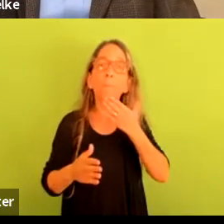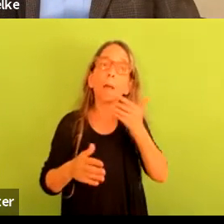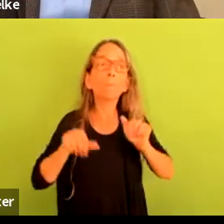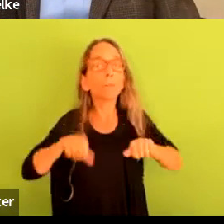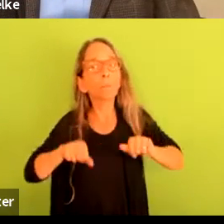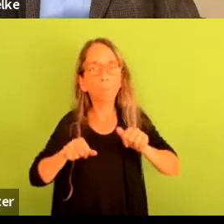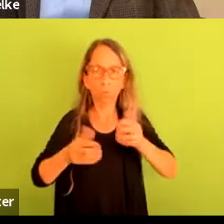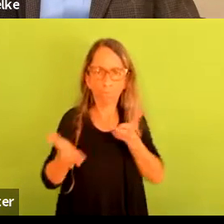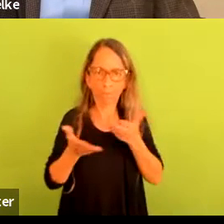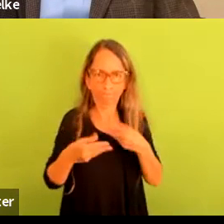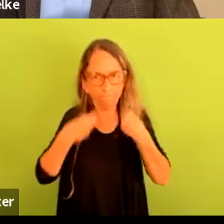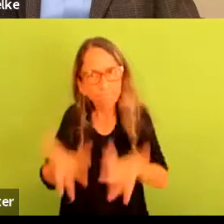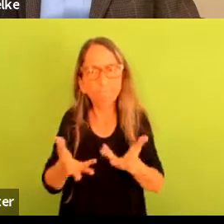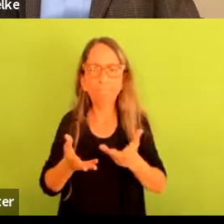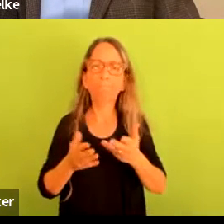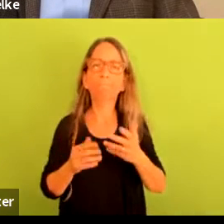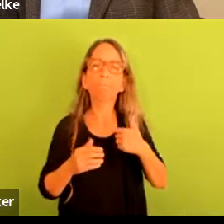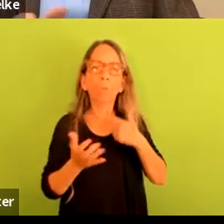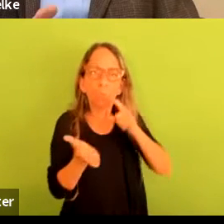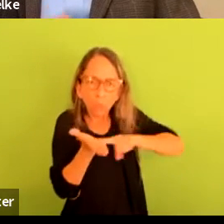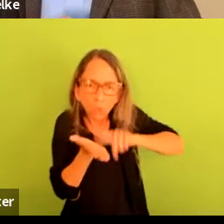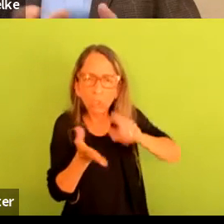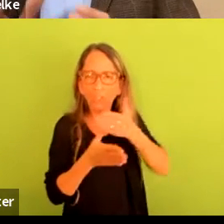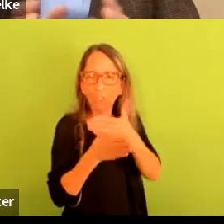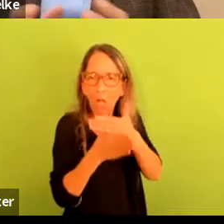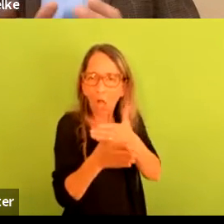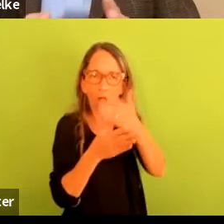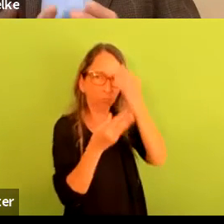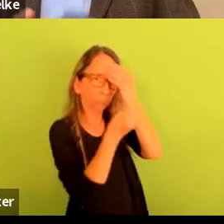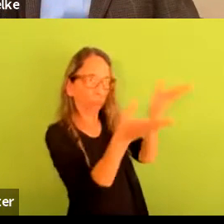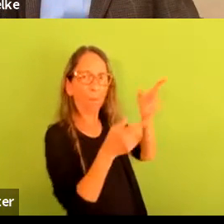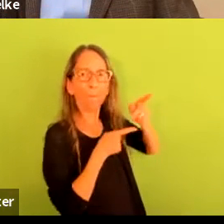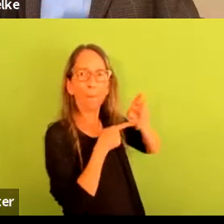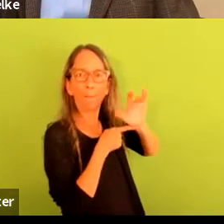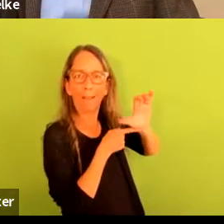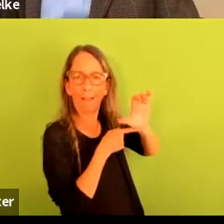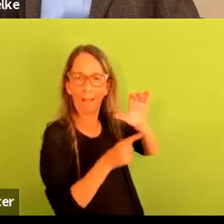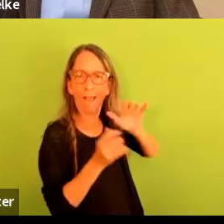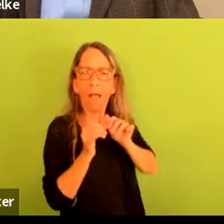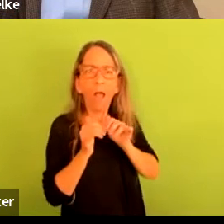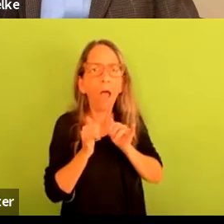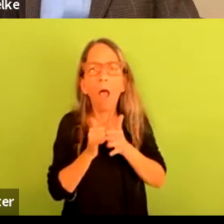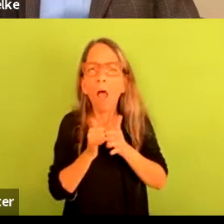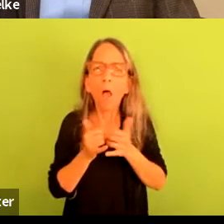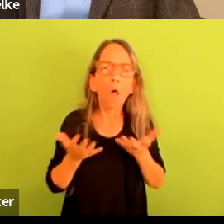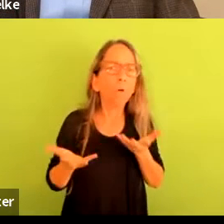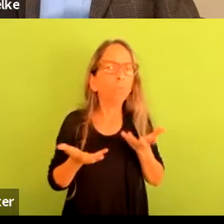research that we share publicly in terms of how to negotiate and study these